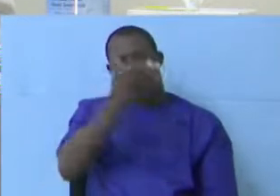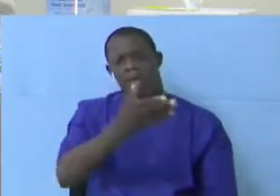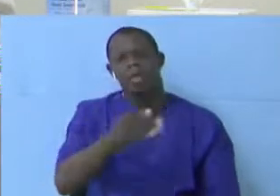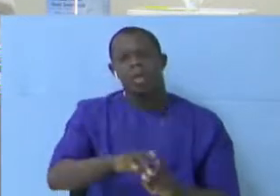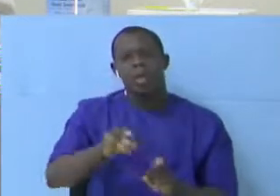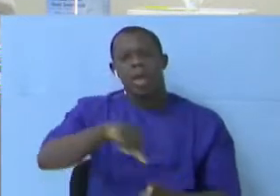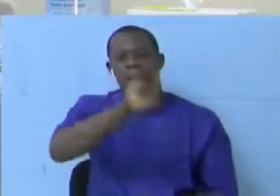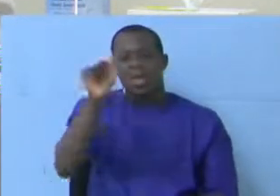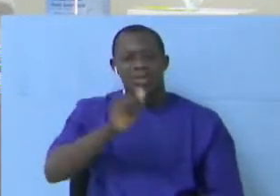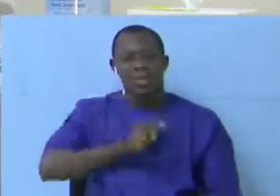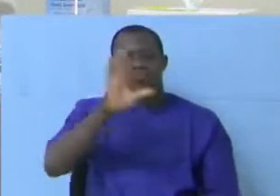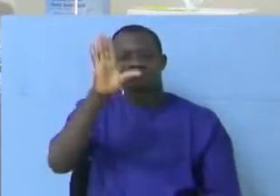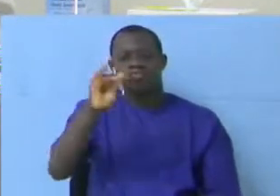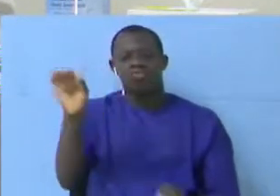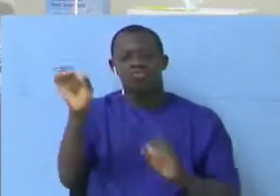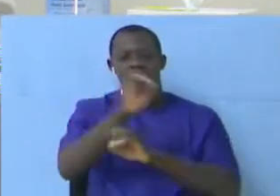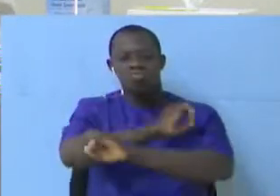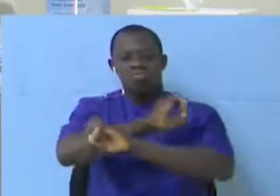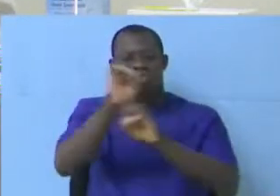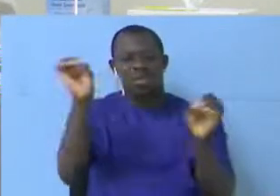And he did not do anything. I